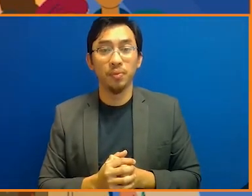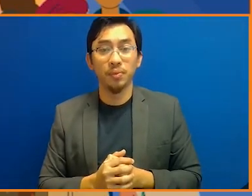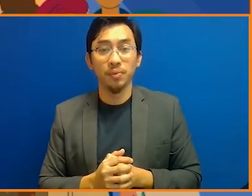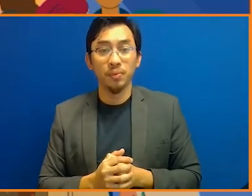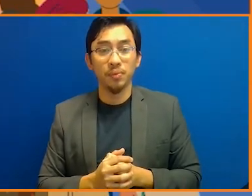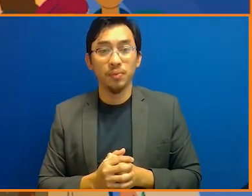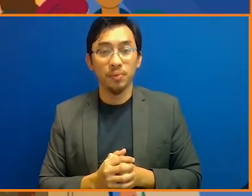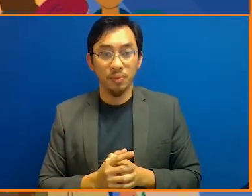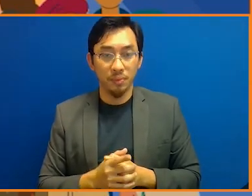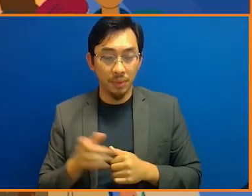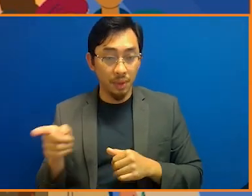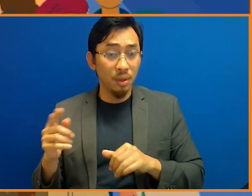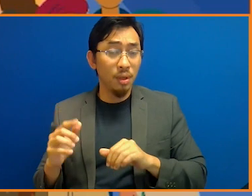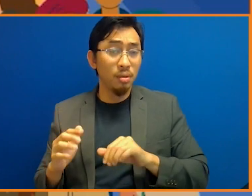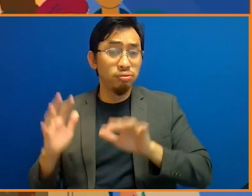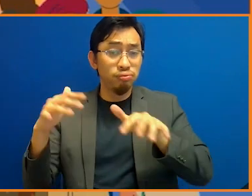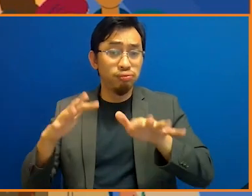expect